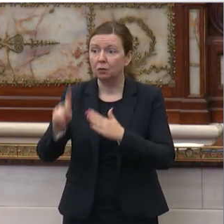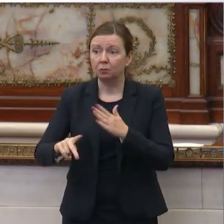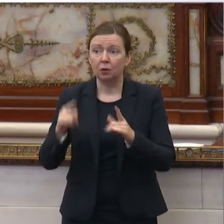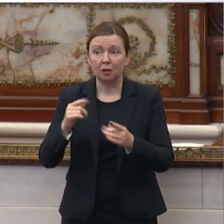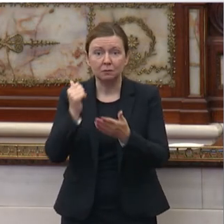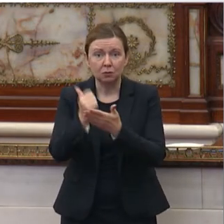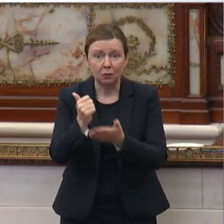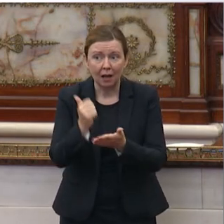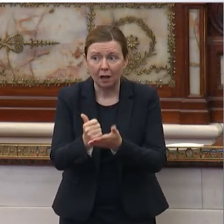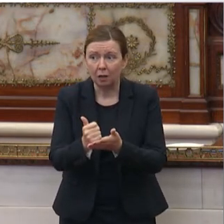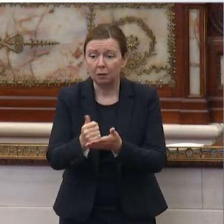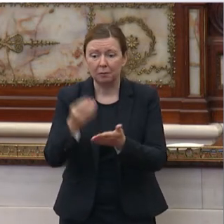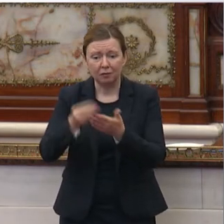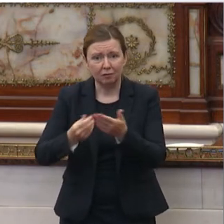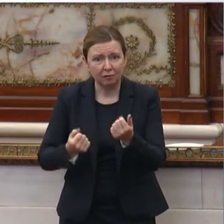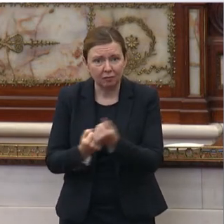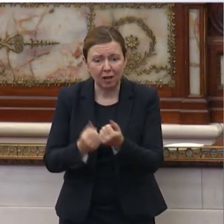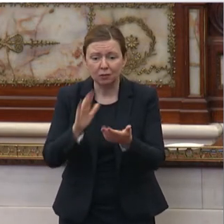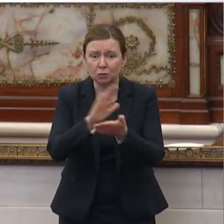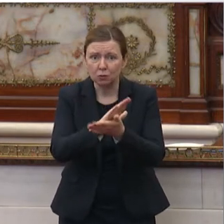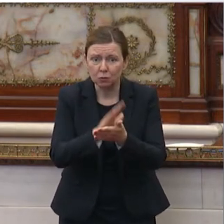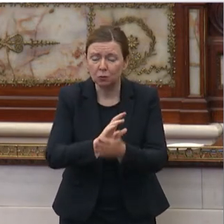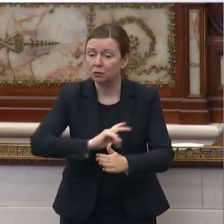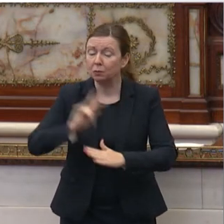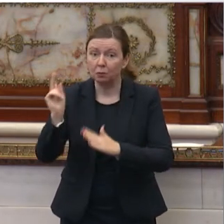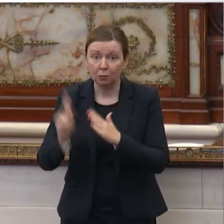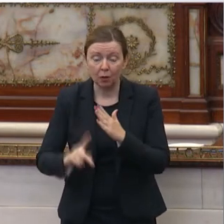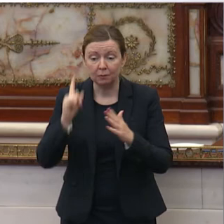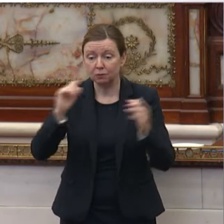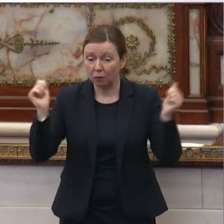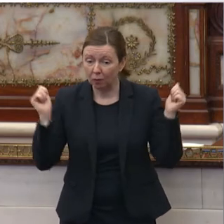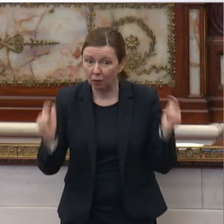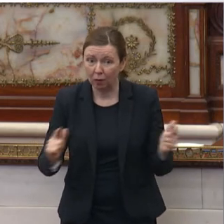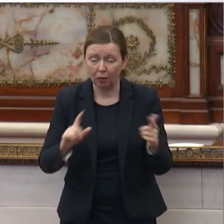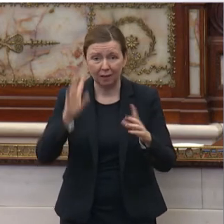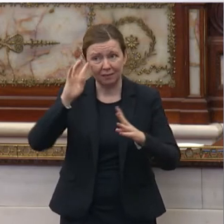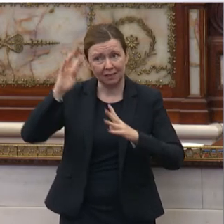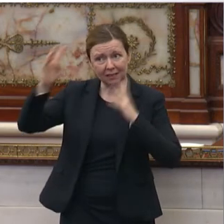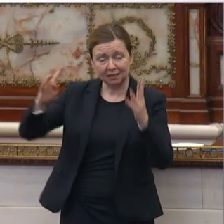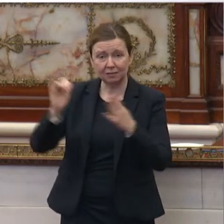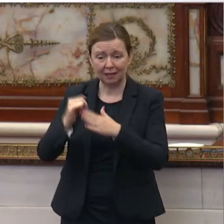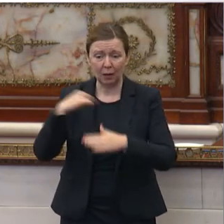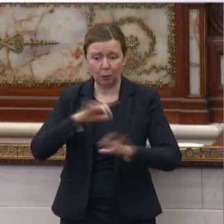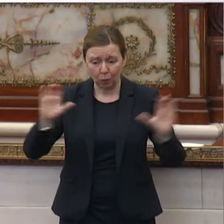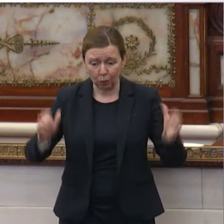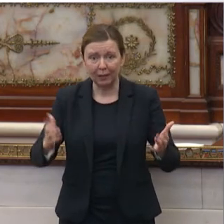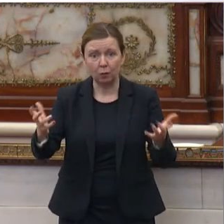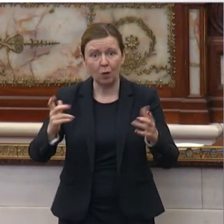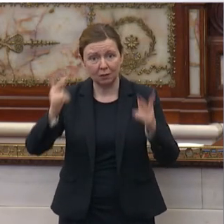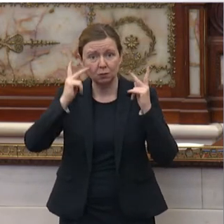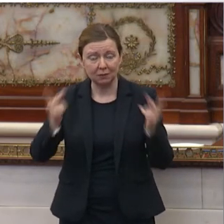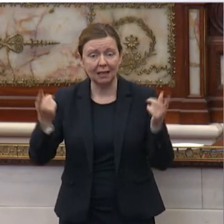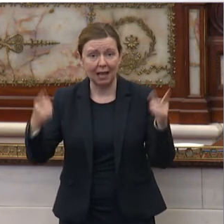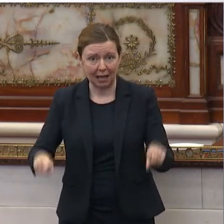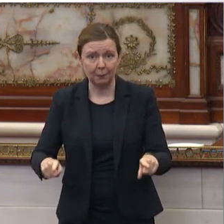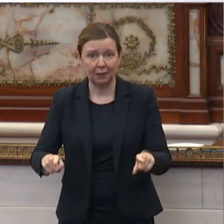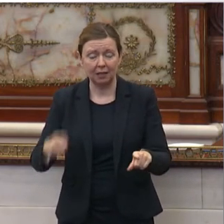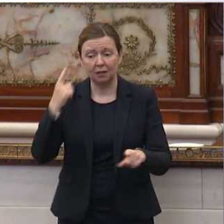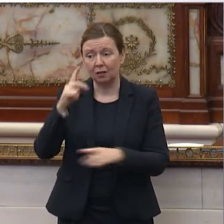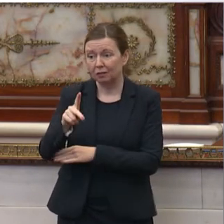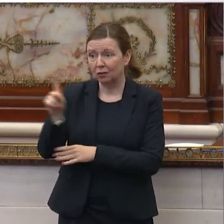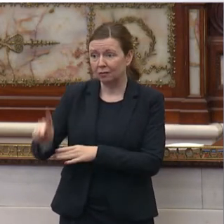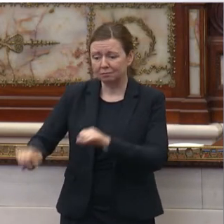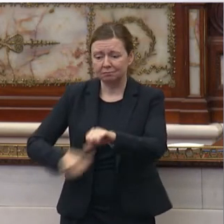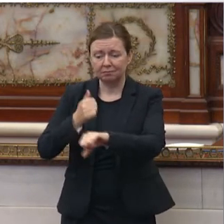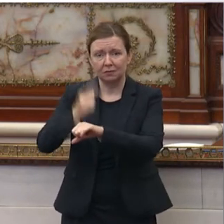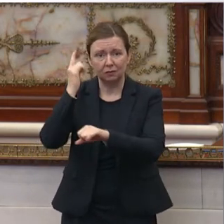help fund our schools, programs for all of the initiatives that this body wants to see to have Philadelphia set up